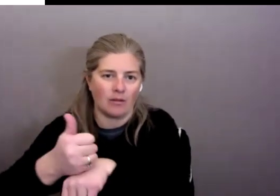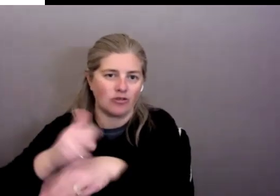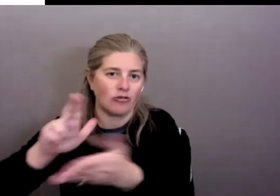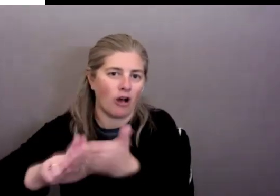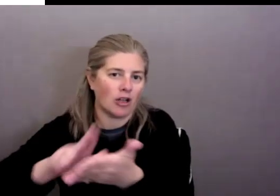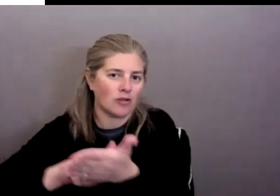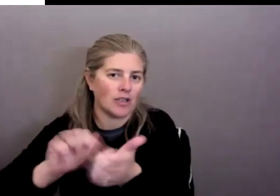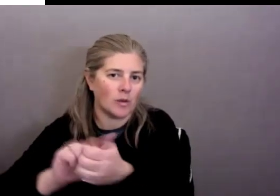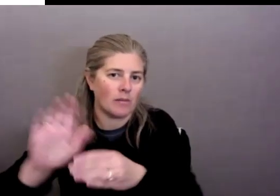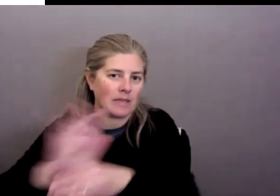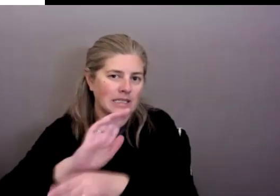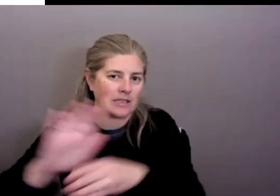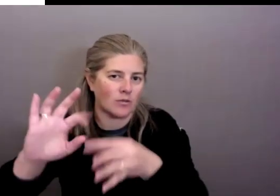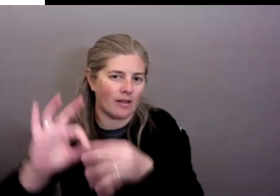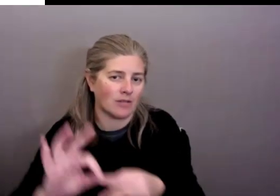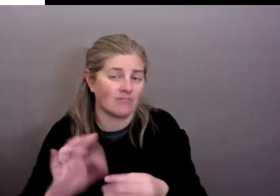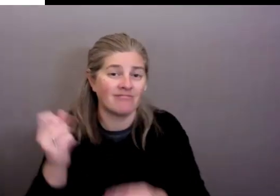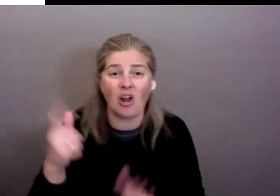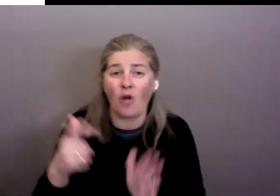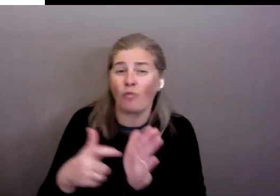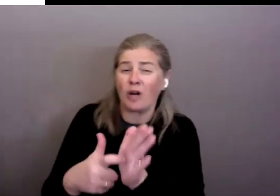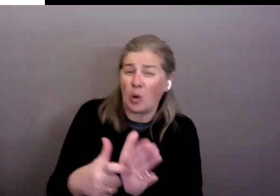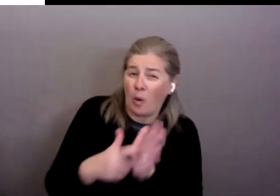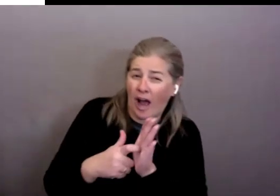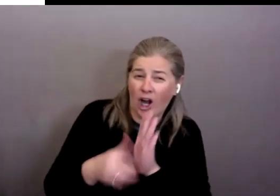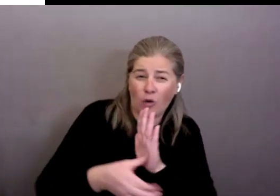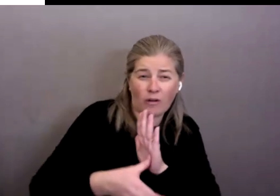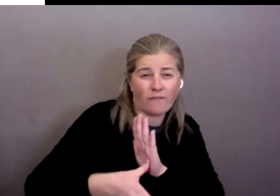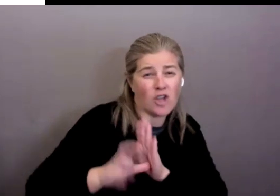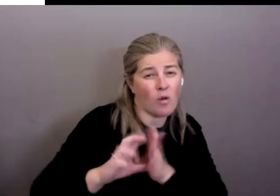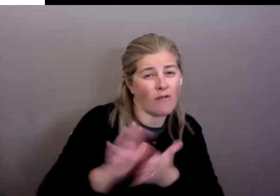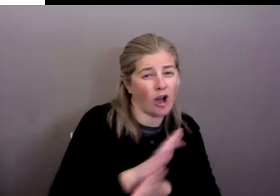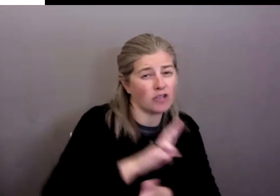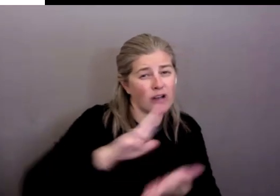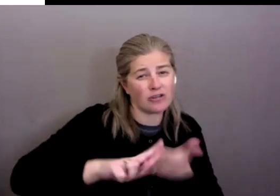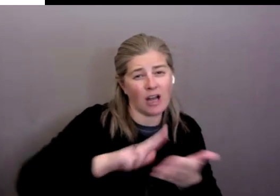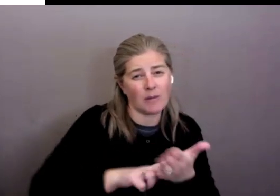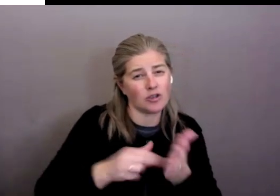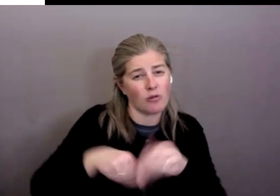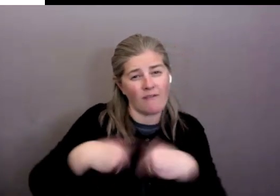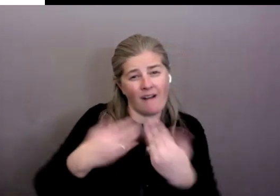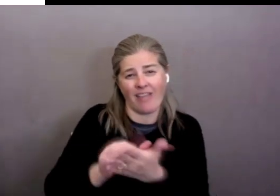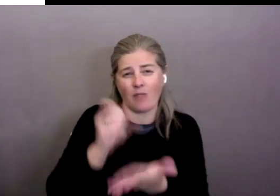relationships. It does not require review of contract documents in order to provide that approval.